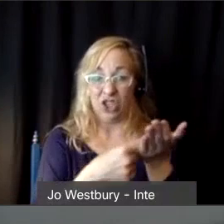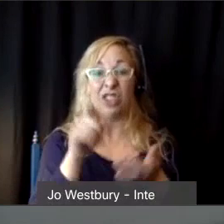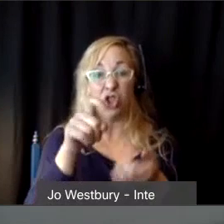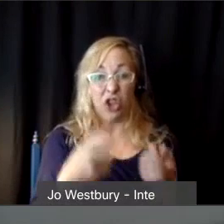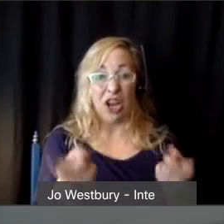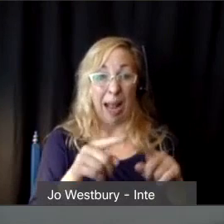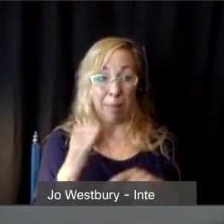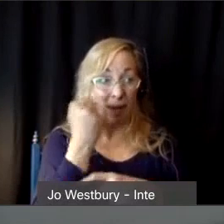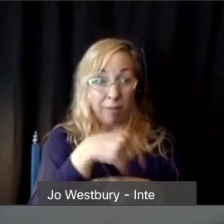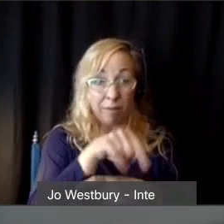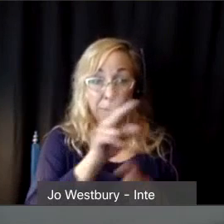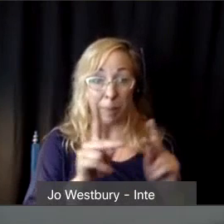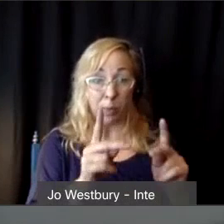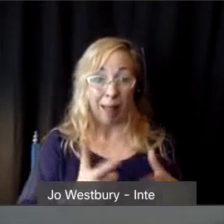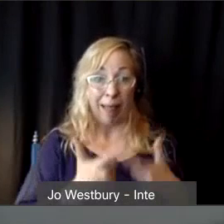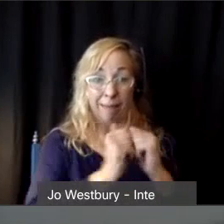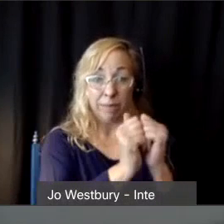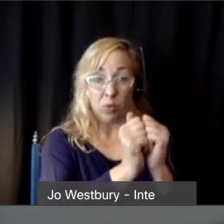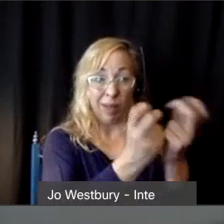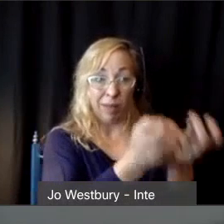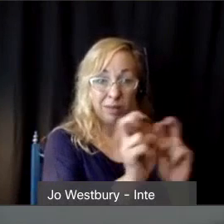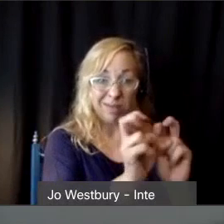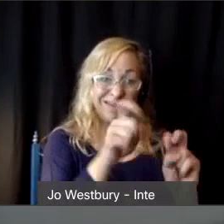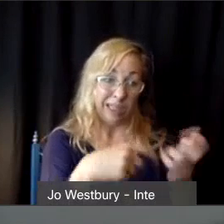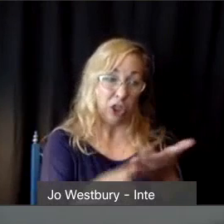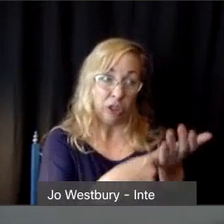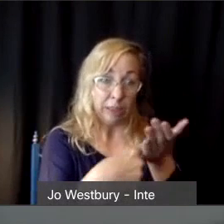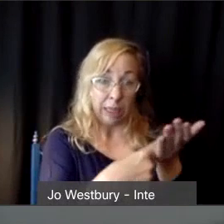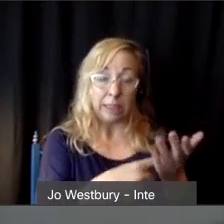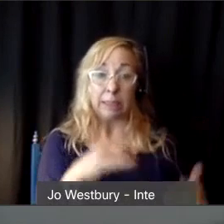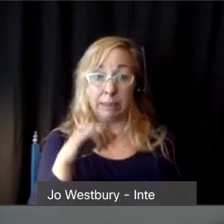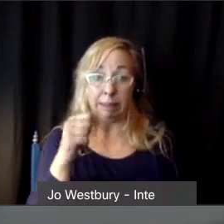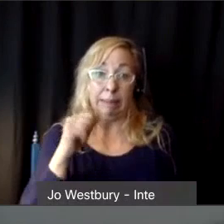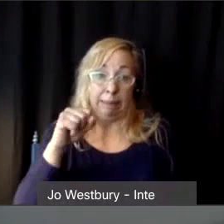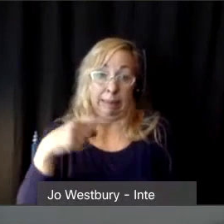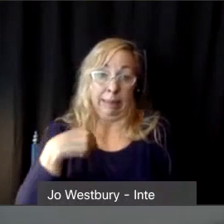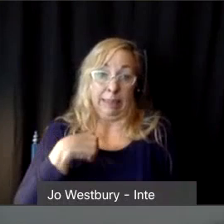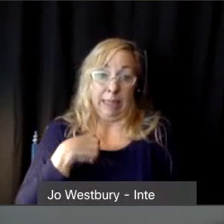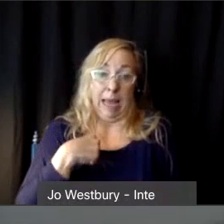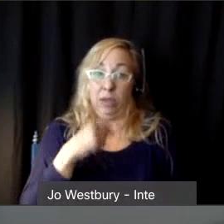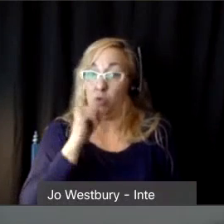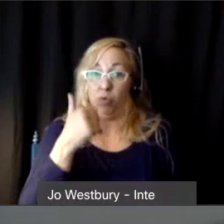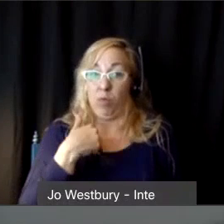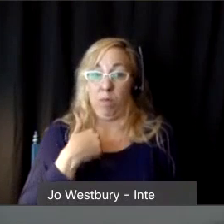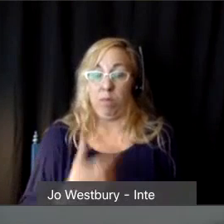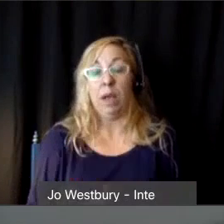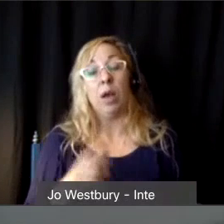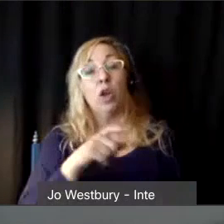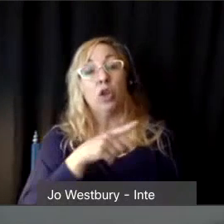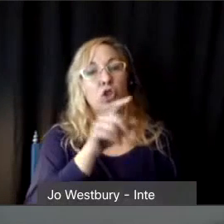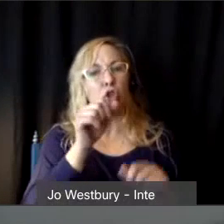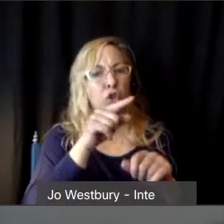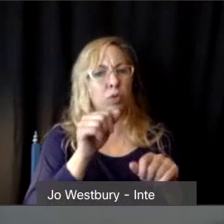because while I am and should be free to